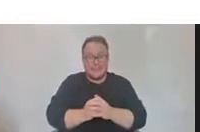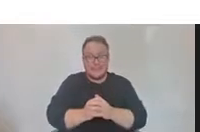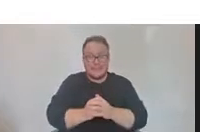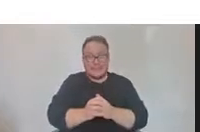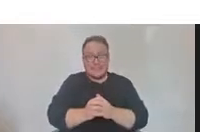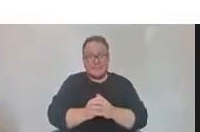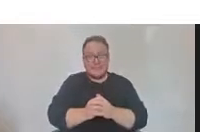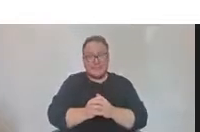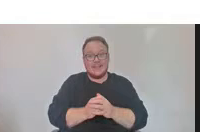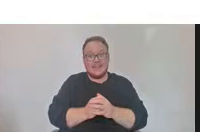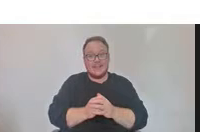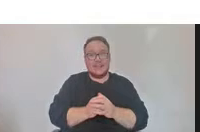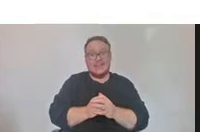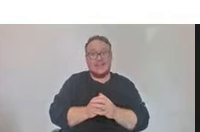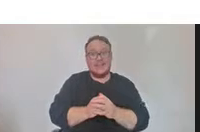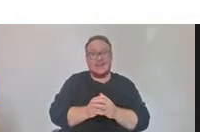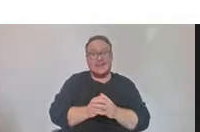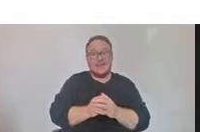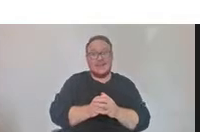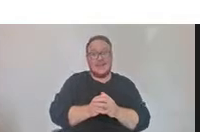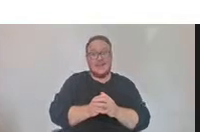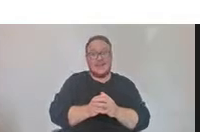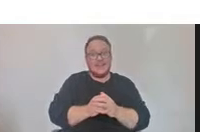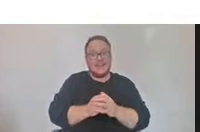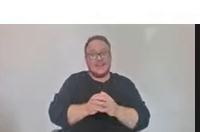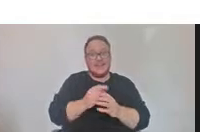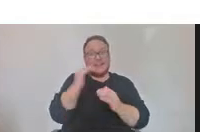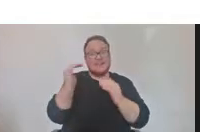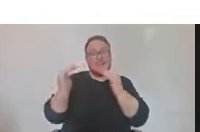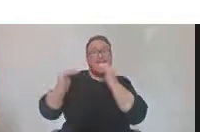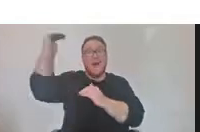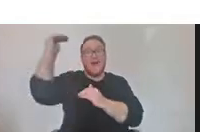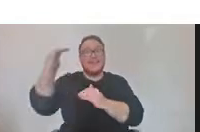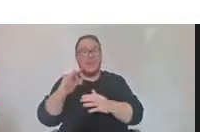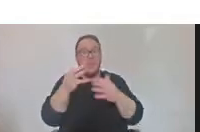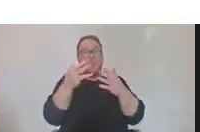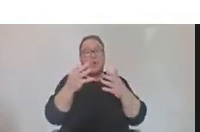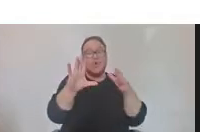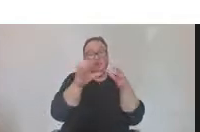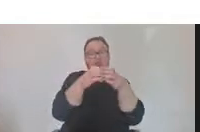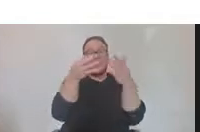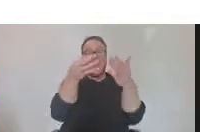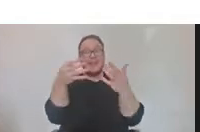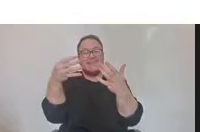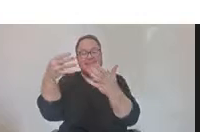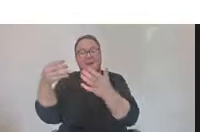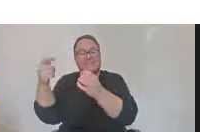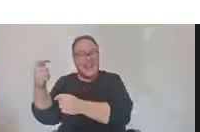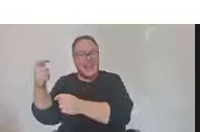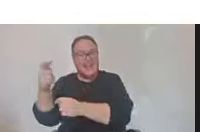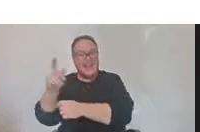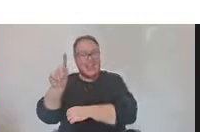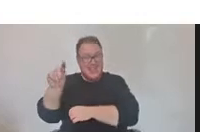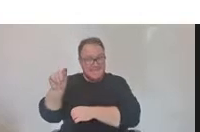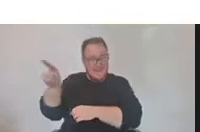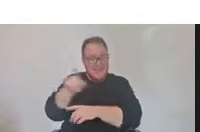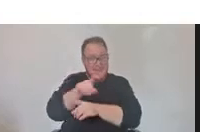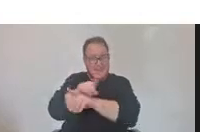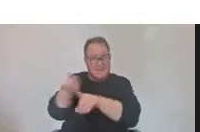country for uptake across cohorts 8, 9, 10, 11, some of the more difficult younger cohorts. North